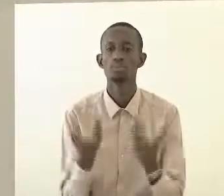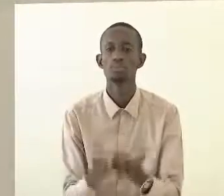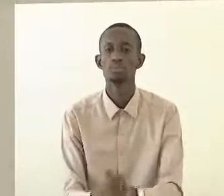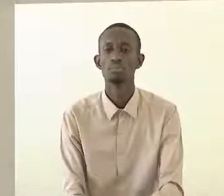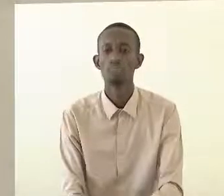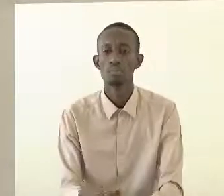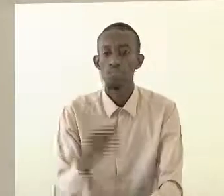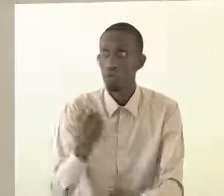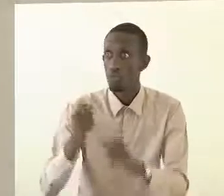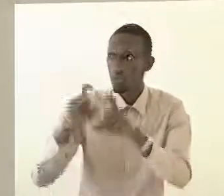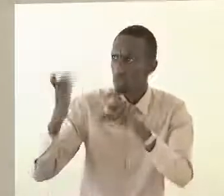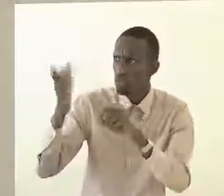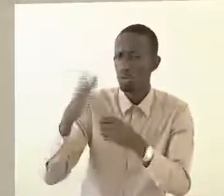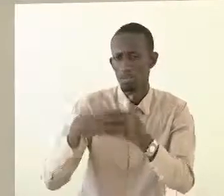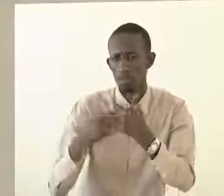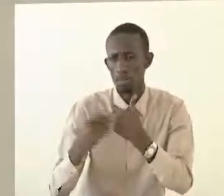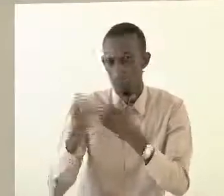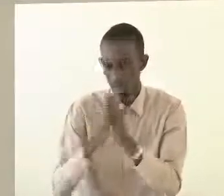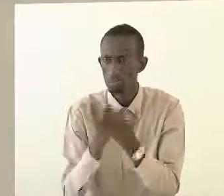You have 1 minute.